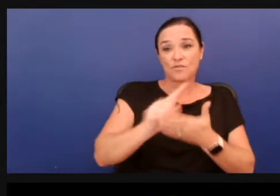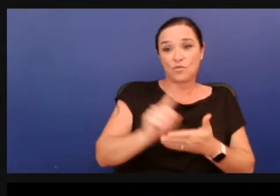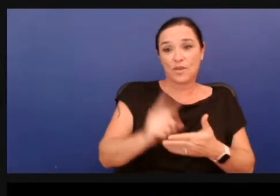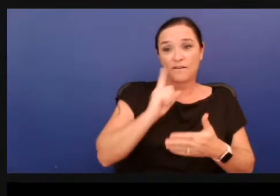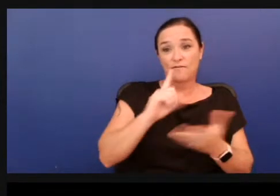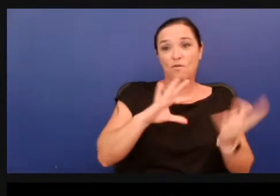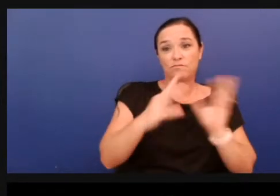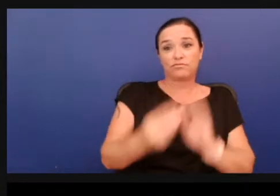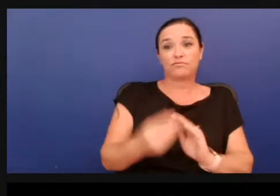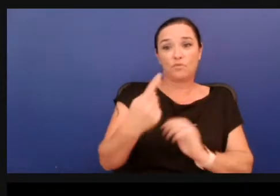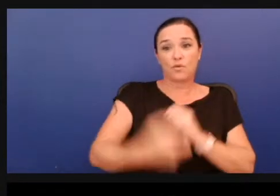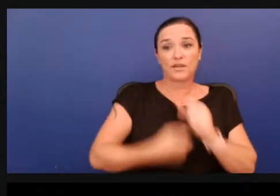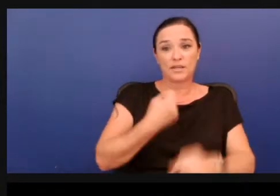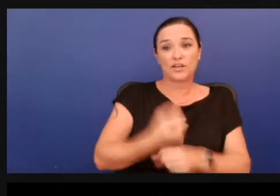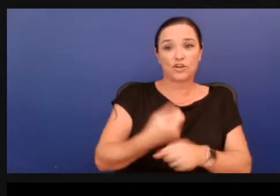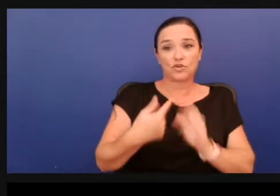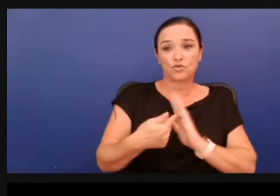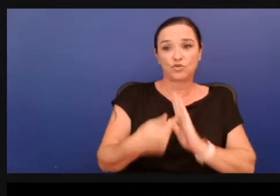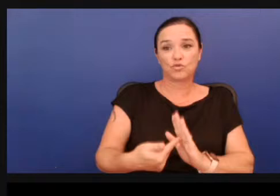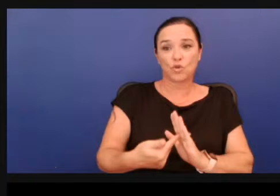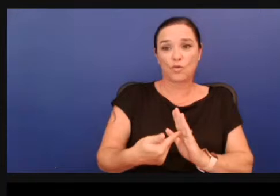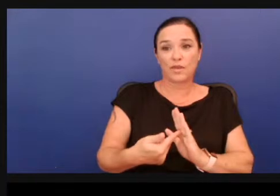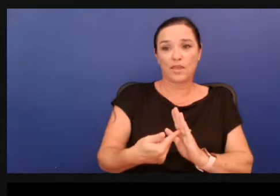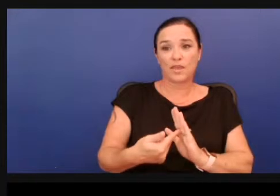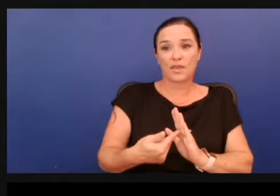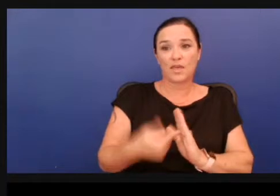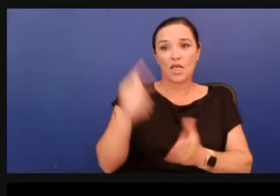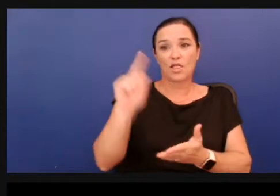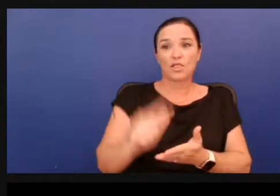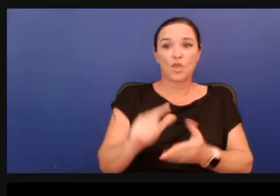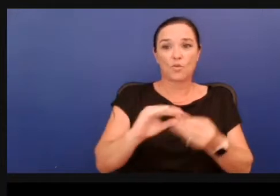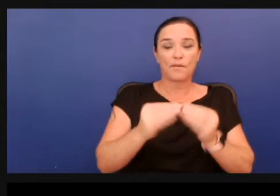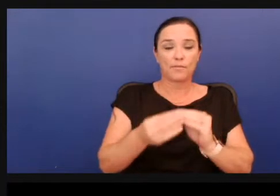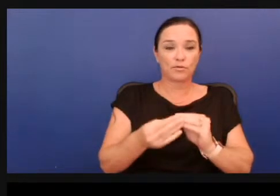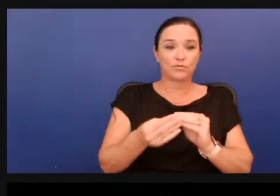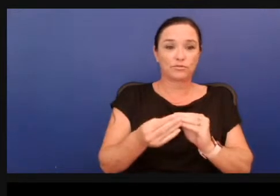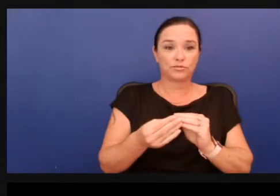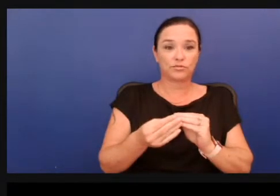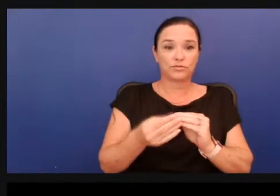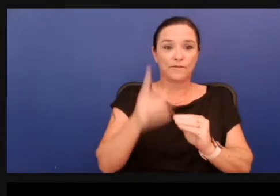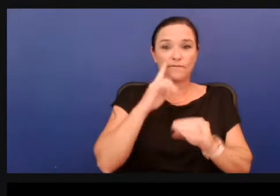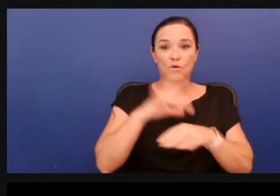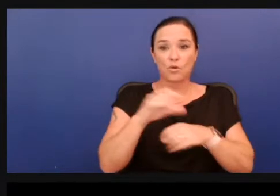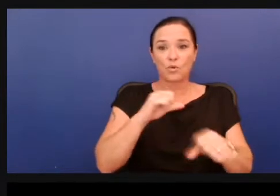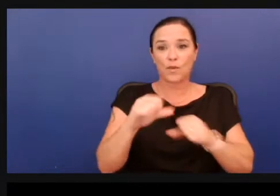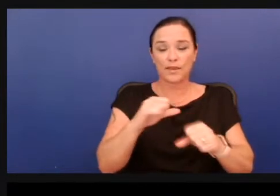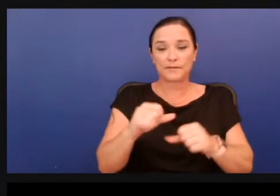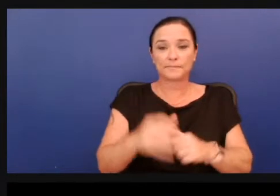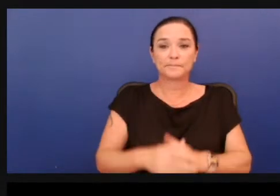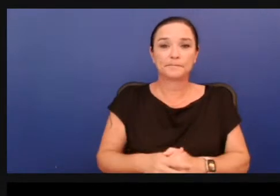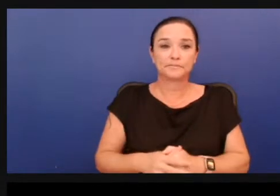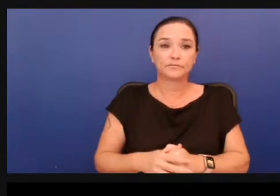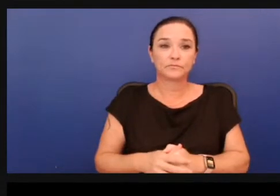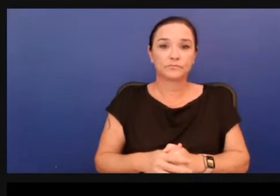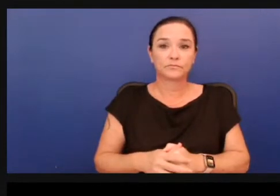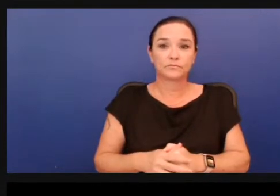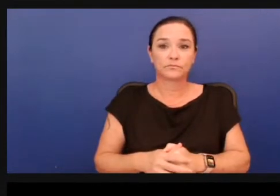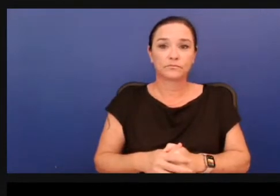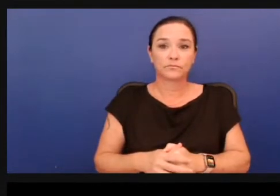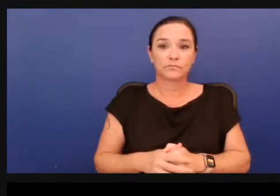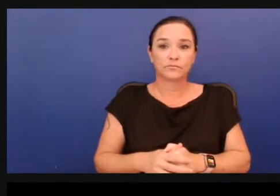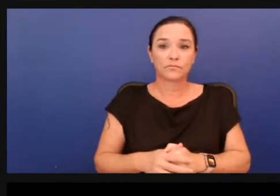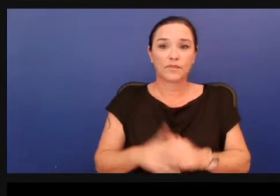year, really showing quite low values of earthquakes compared to the